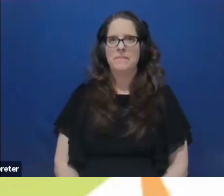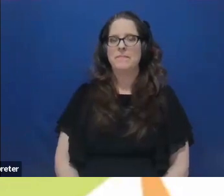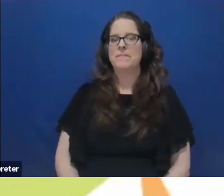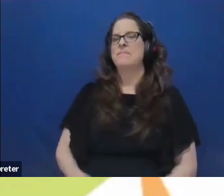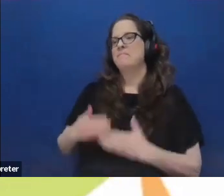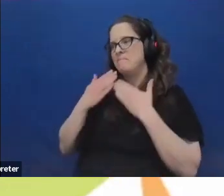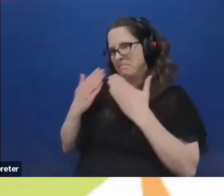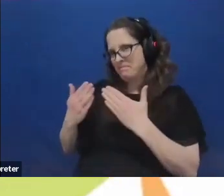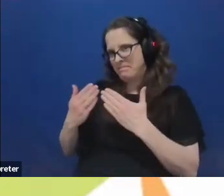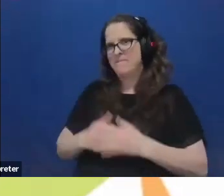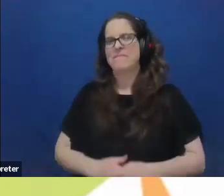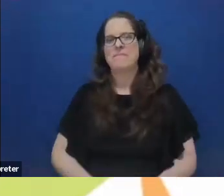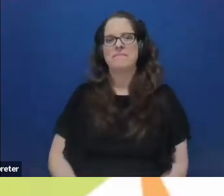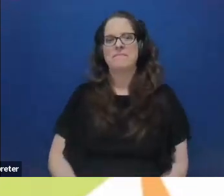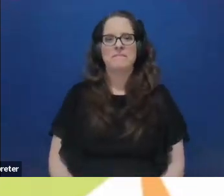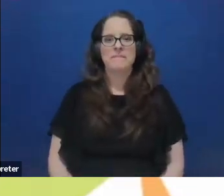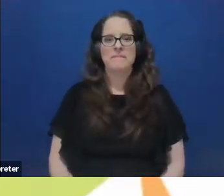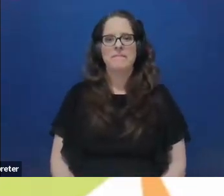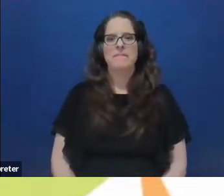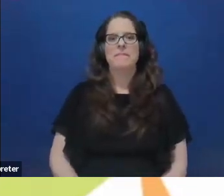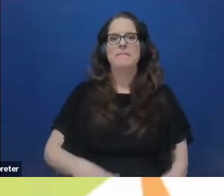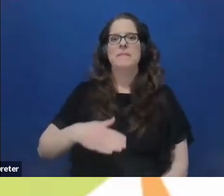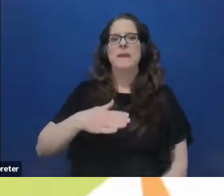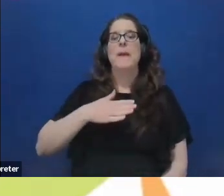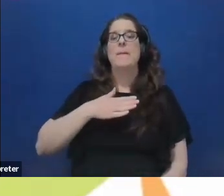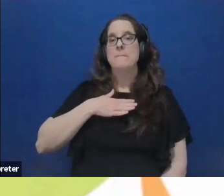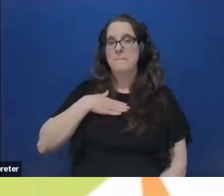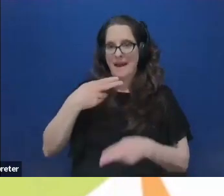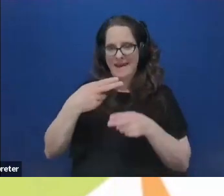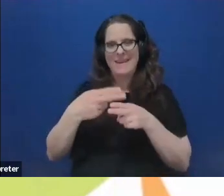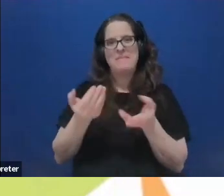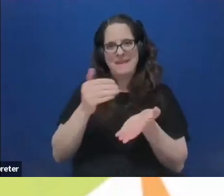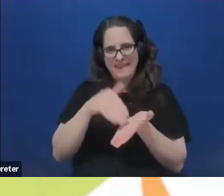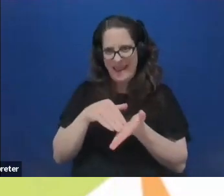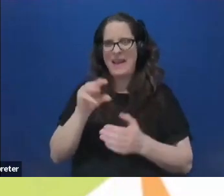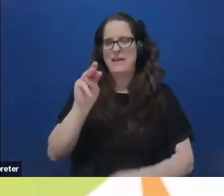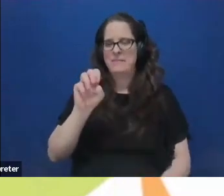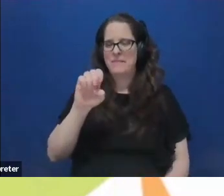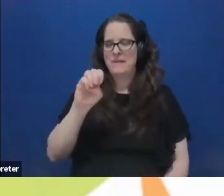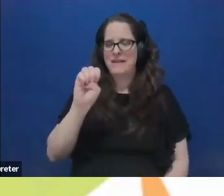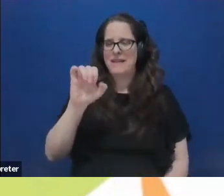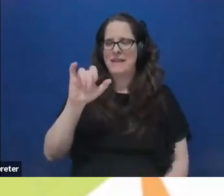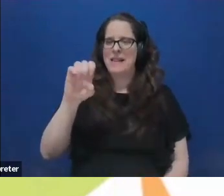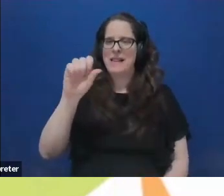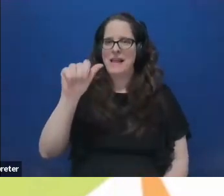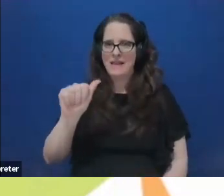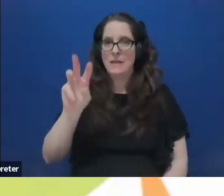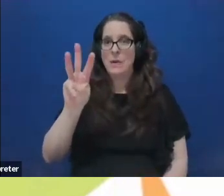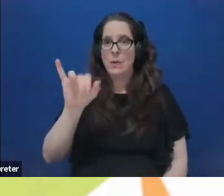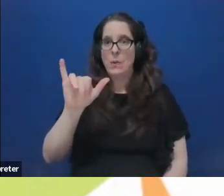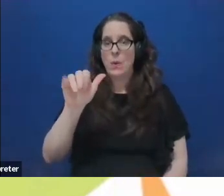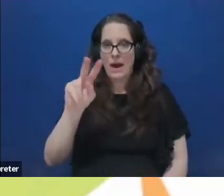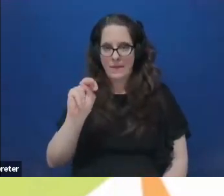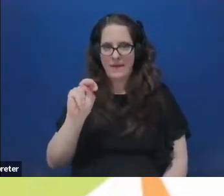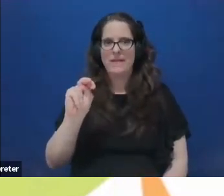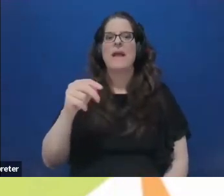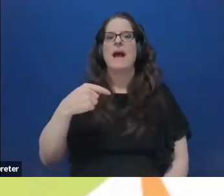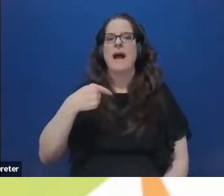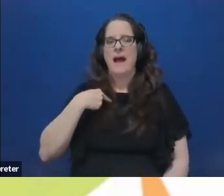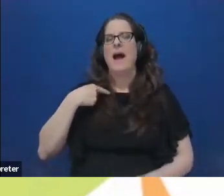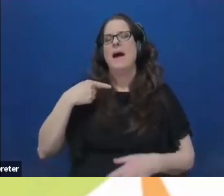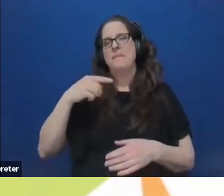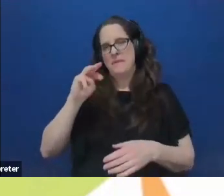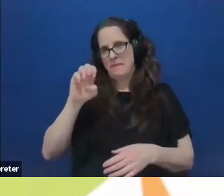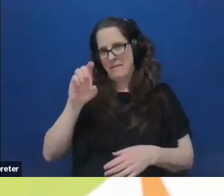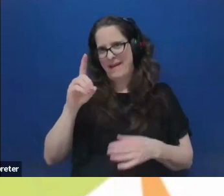Gracias. My name is Melissa Wyman, and I am PCR's Respite Care and Community Engagement Director. I will be your moderator this evening, so